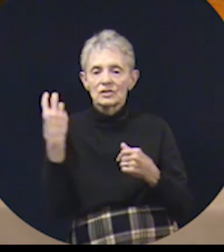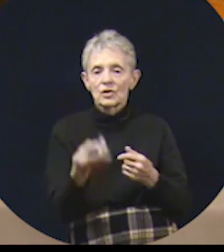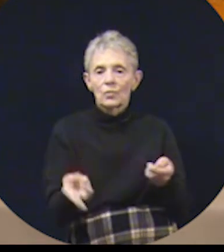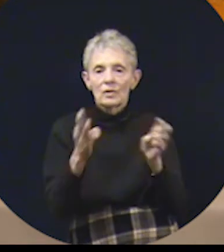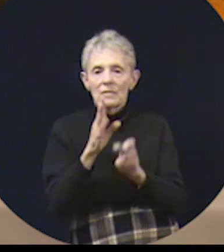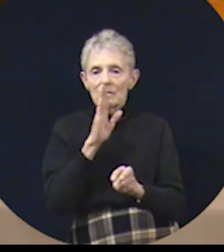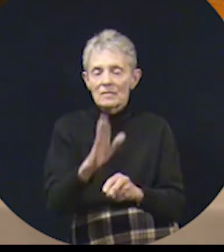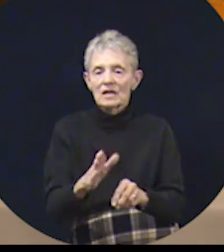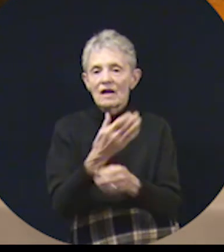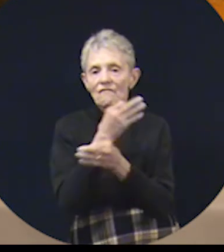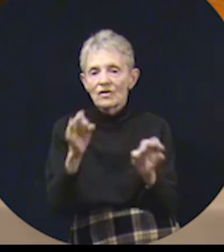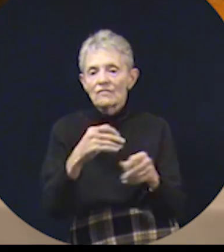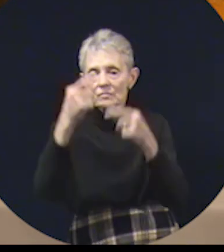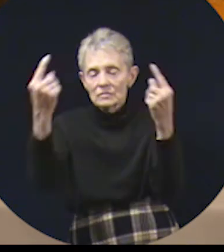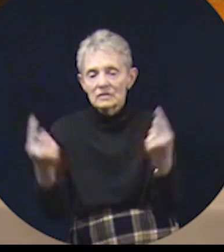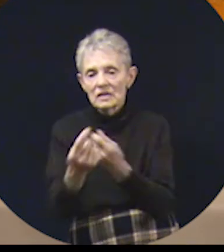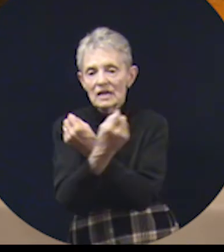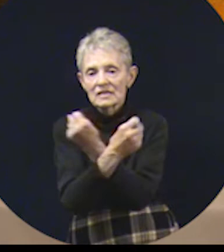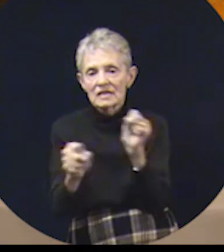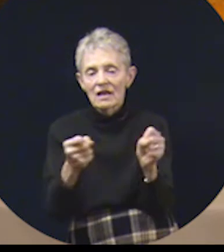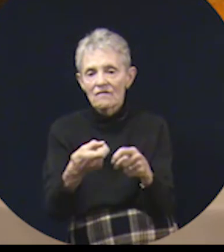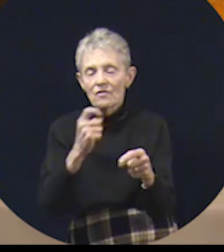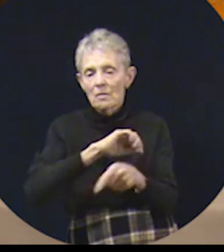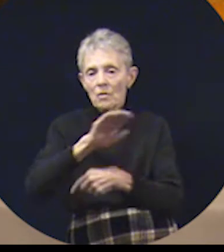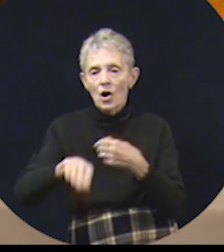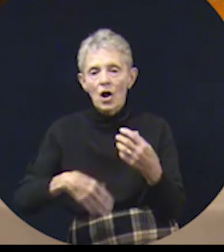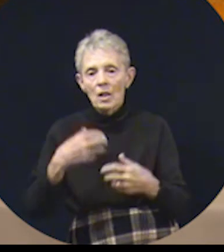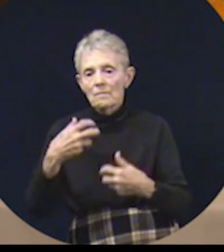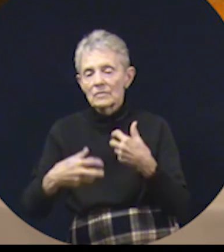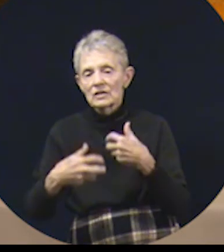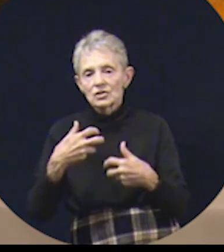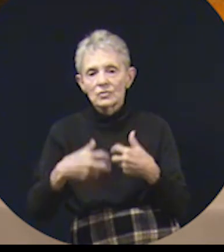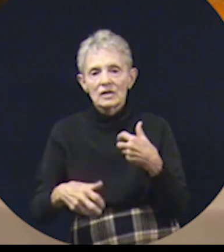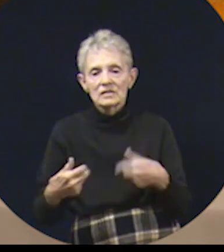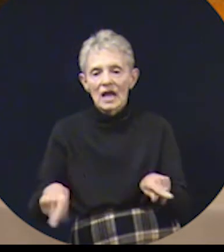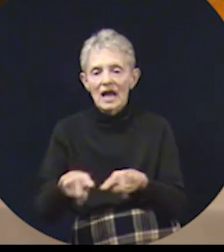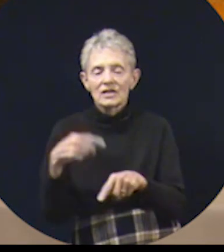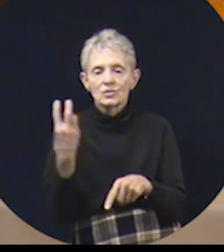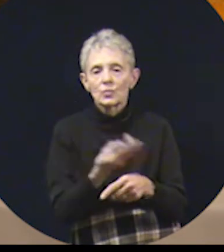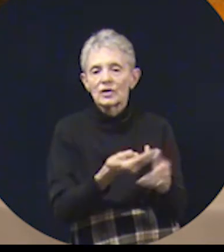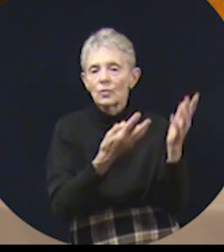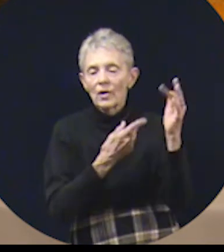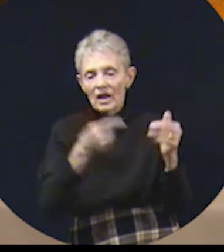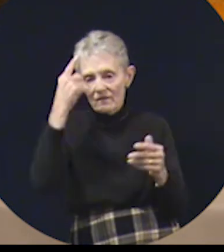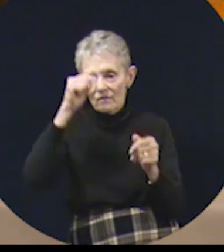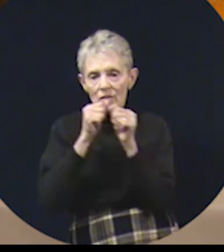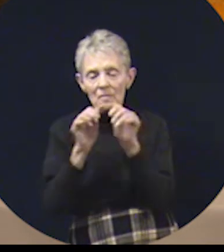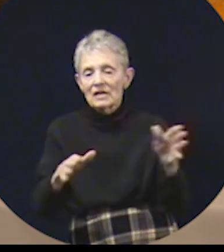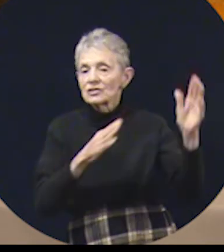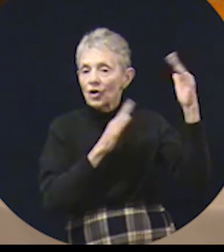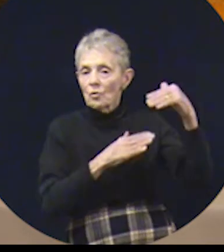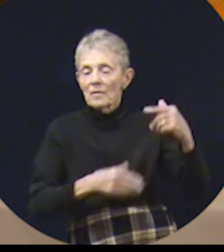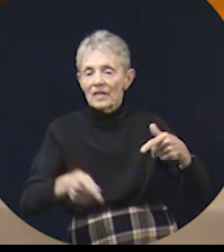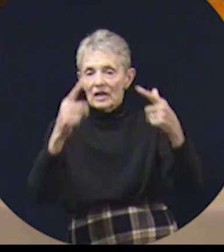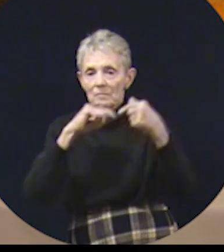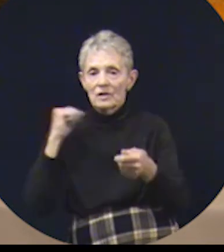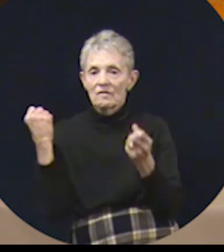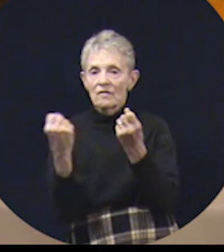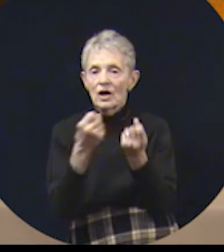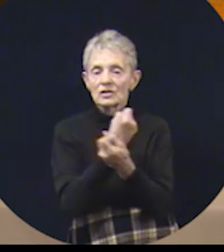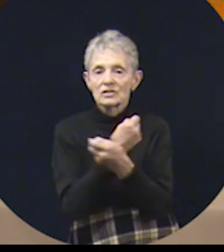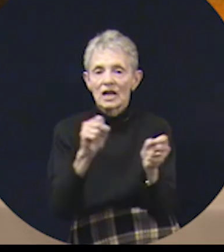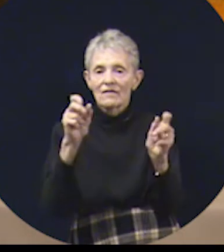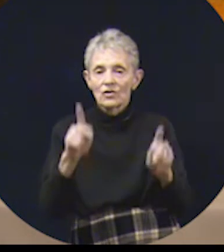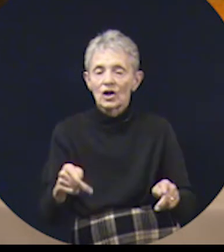sin and safe from all distress, as we await the blessed hope and the coming of our Savior, Jesus Christ.